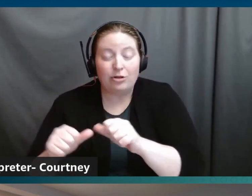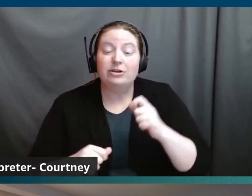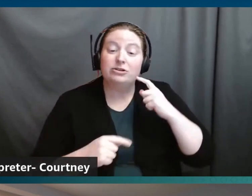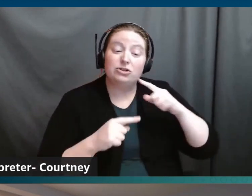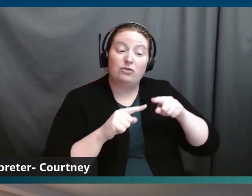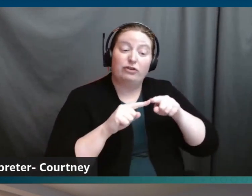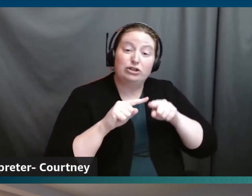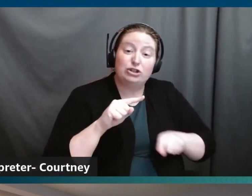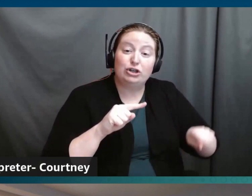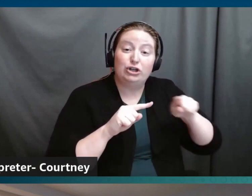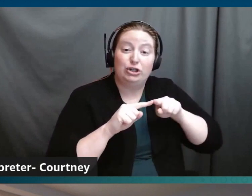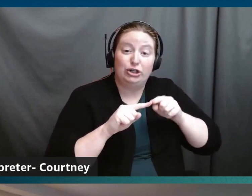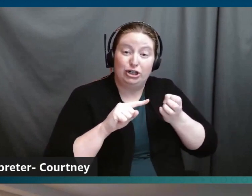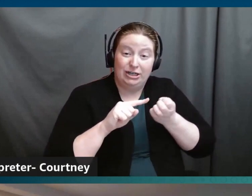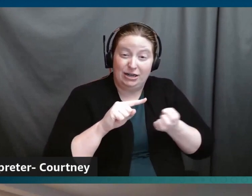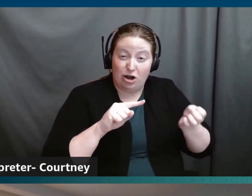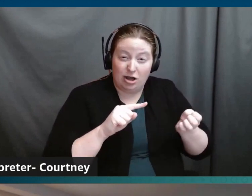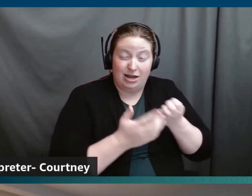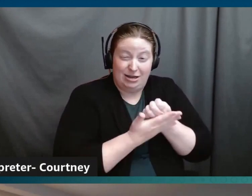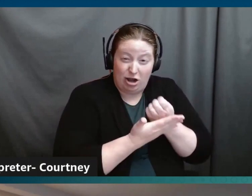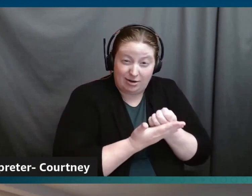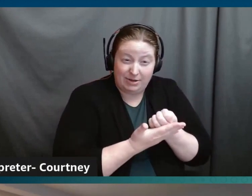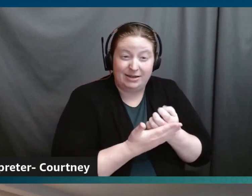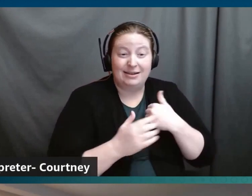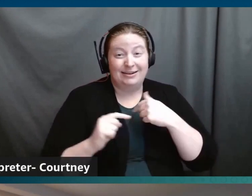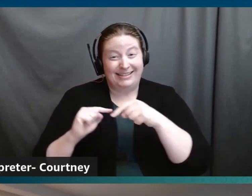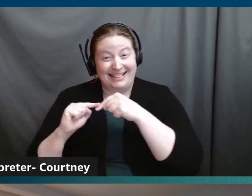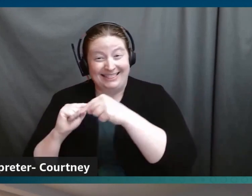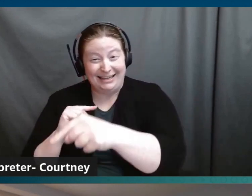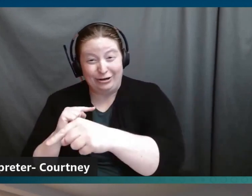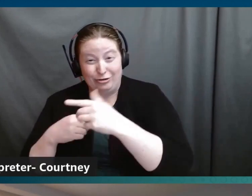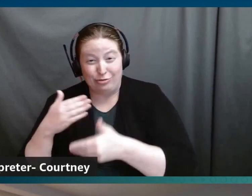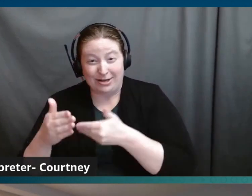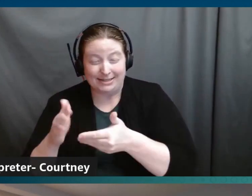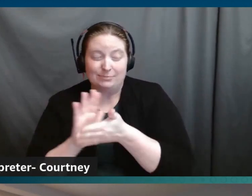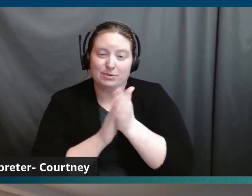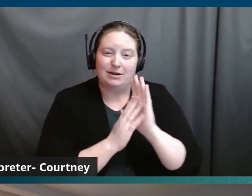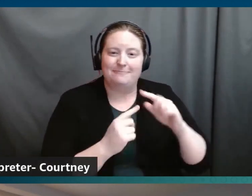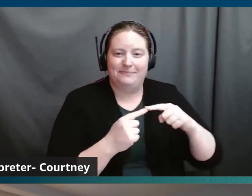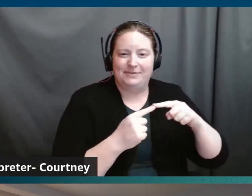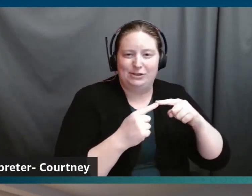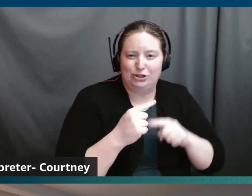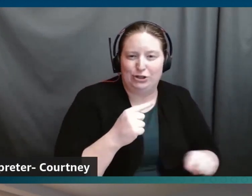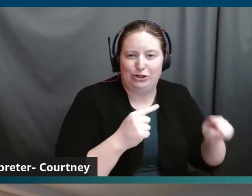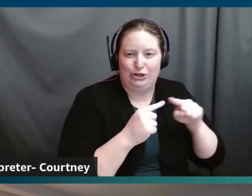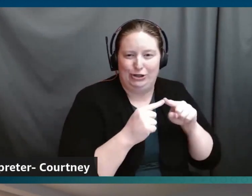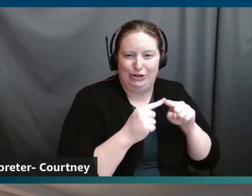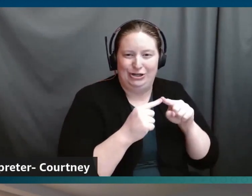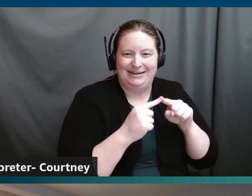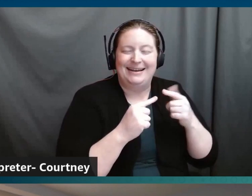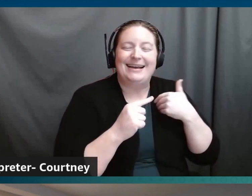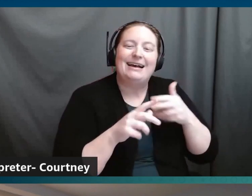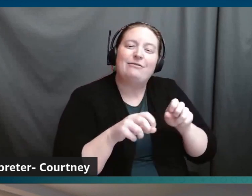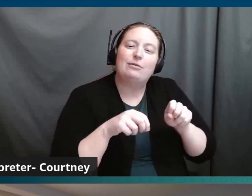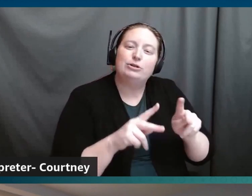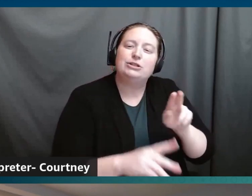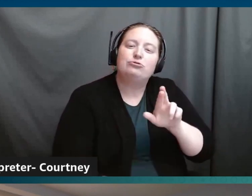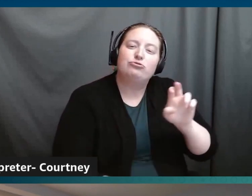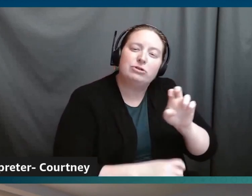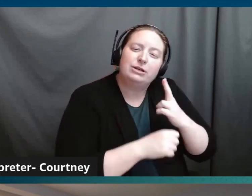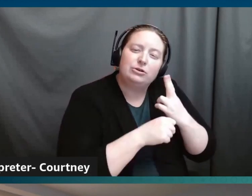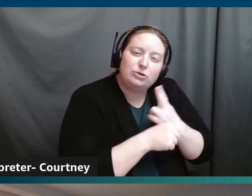economy is to transition from a linear process to a circular process Well, we have then the opportunity to